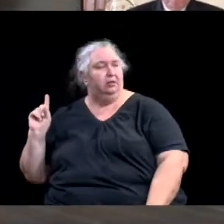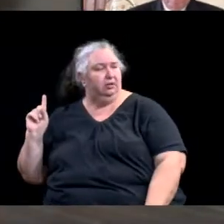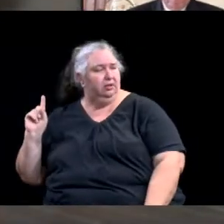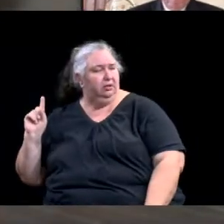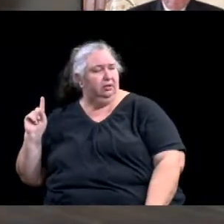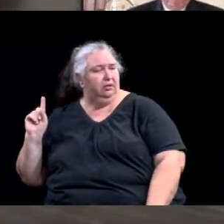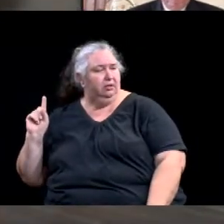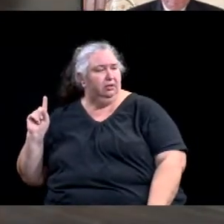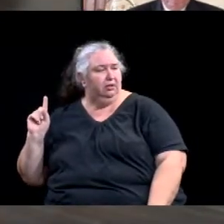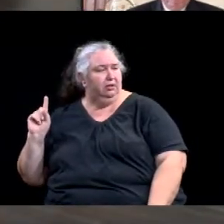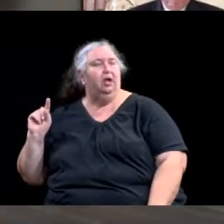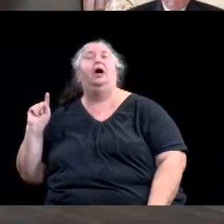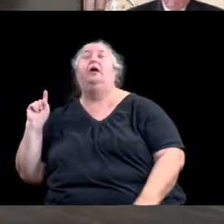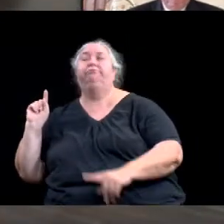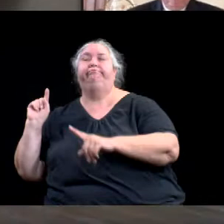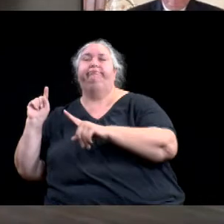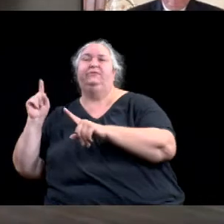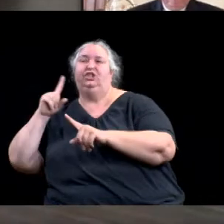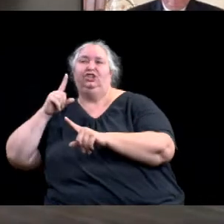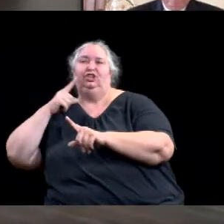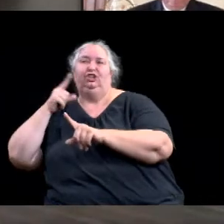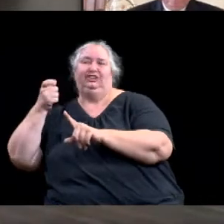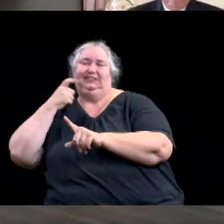to be able to give this proclamation.